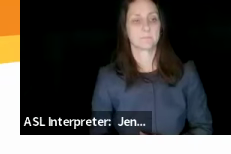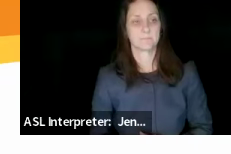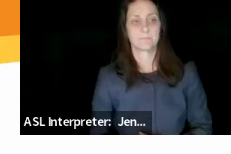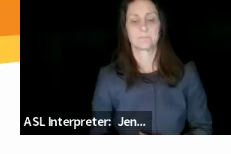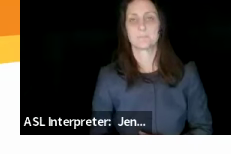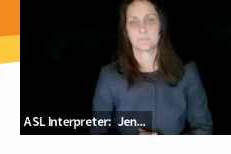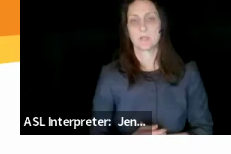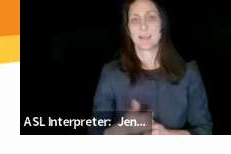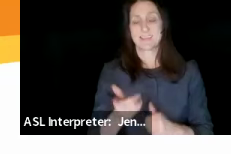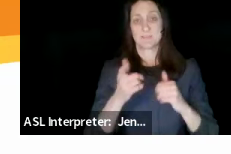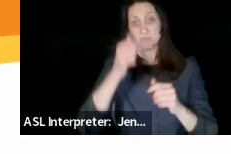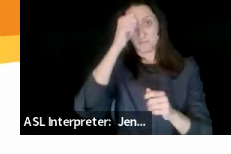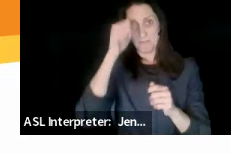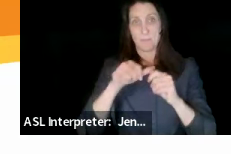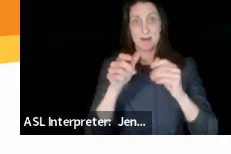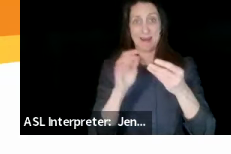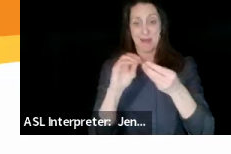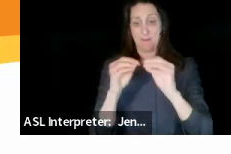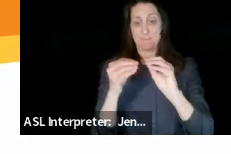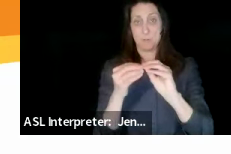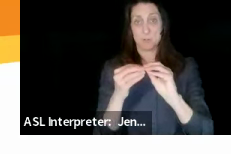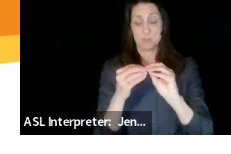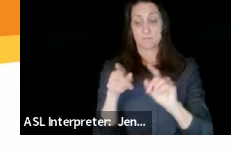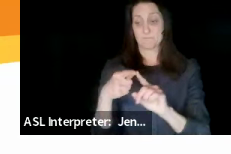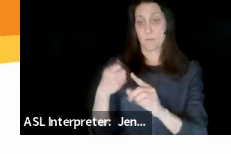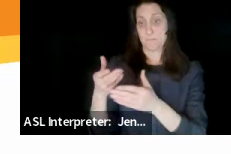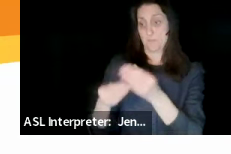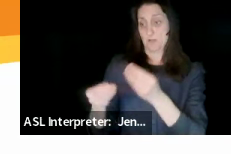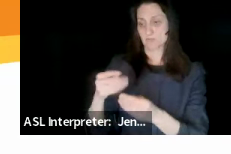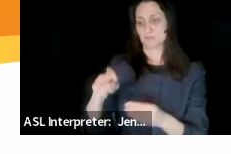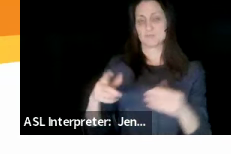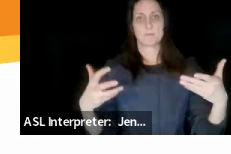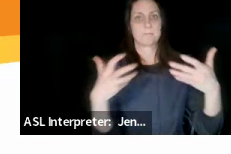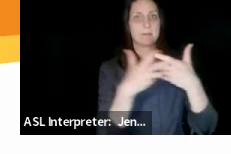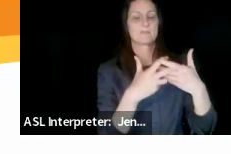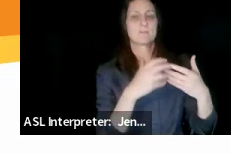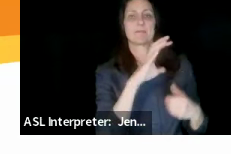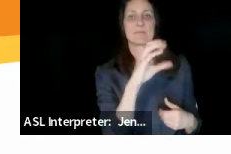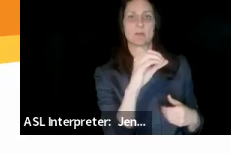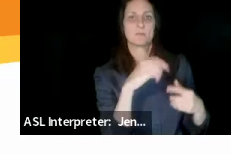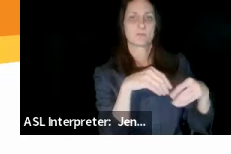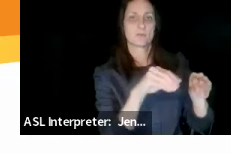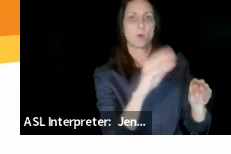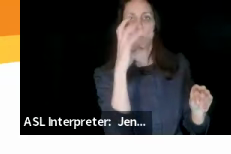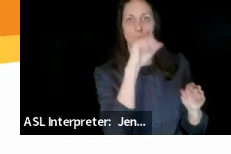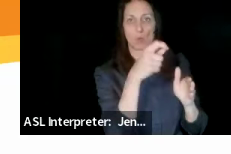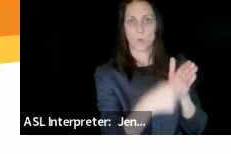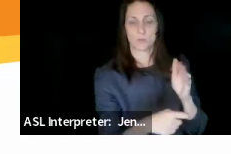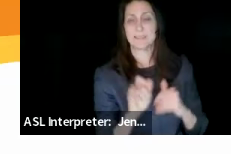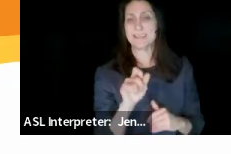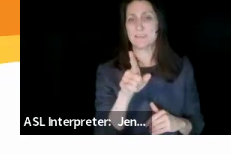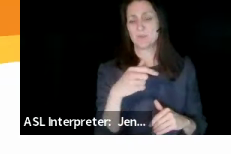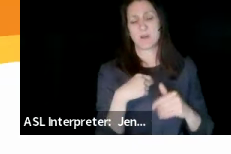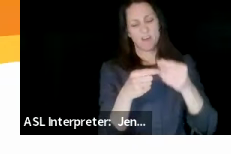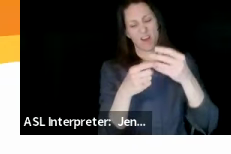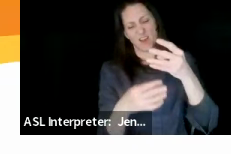the numbers used in the budget template match the vendor quotes. If you have an extensive list of supplies, you can just list the expenses in our budget